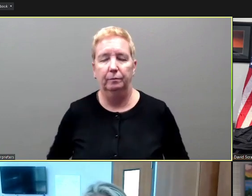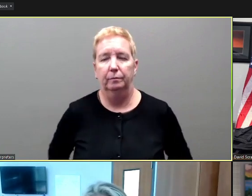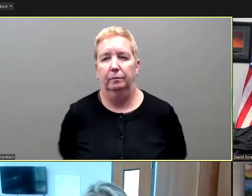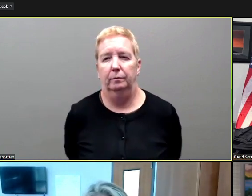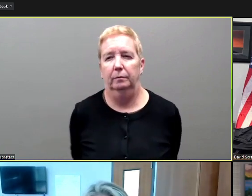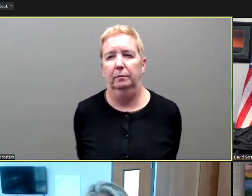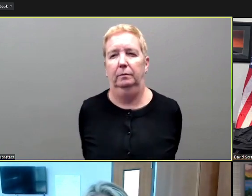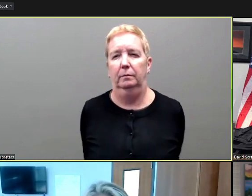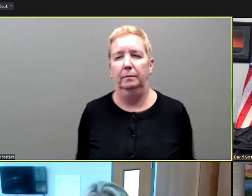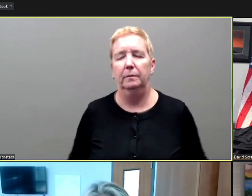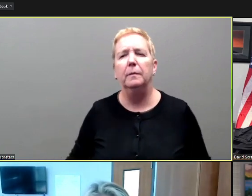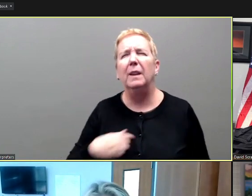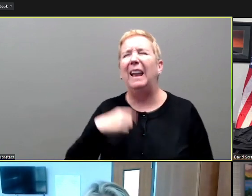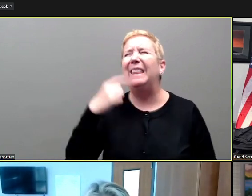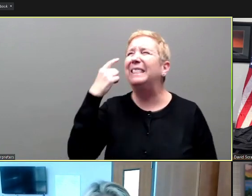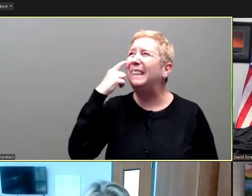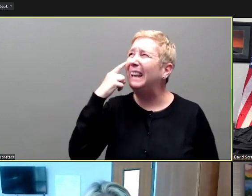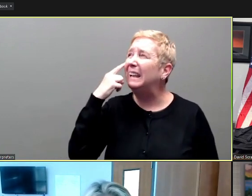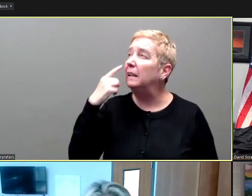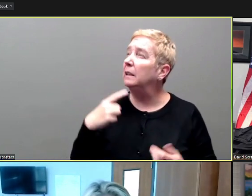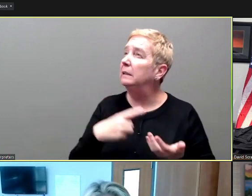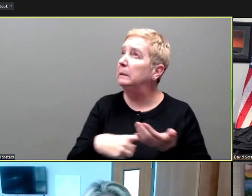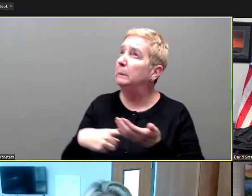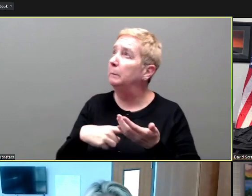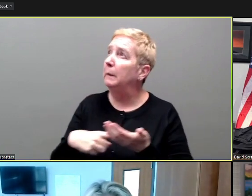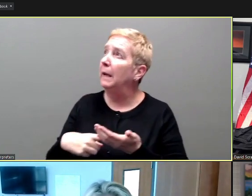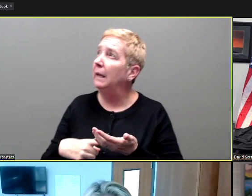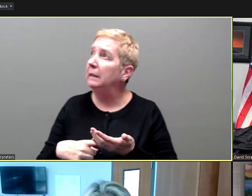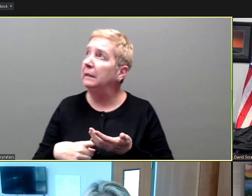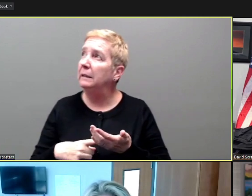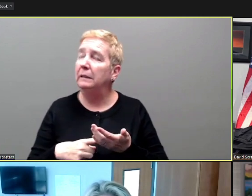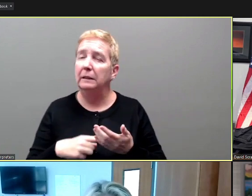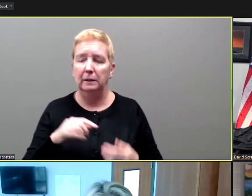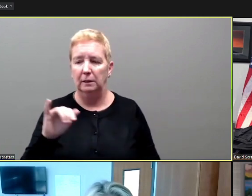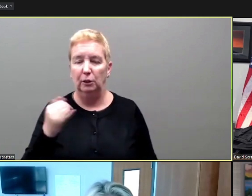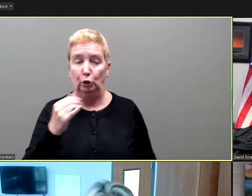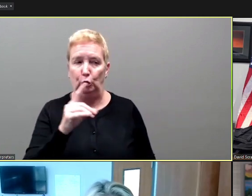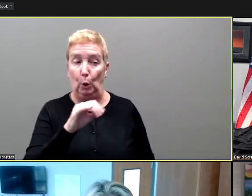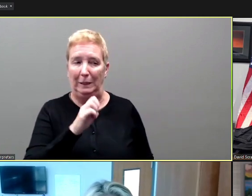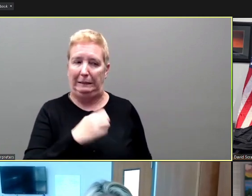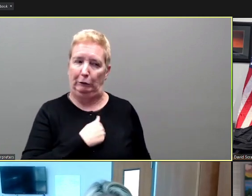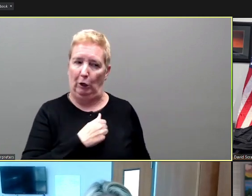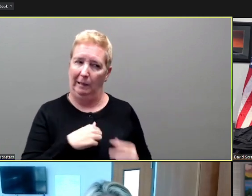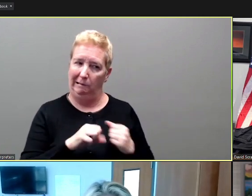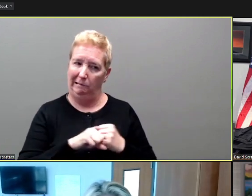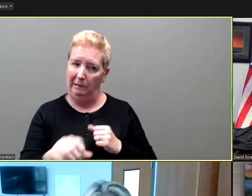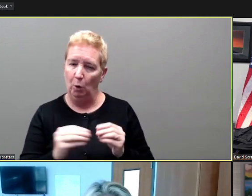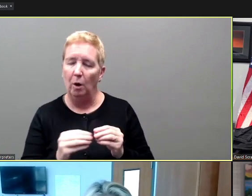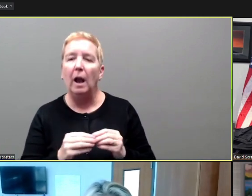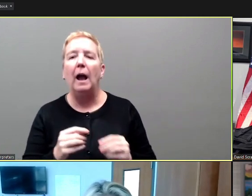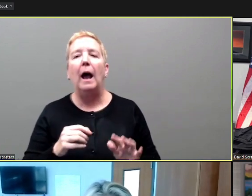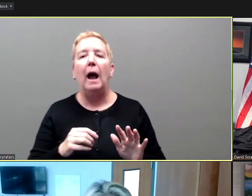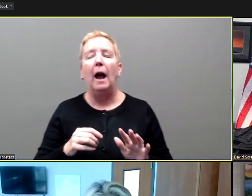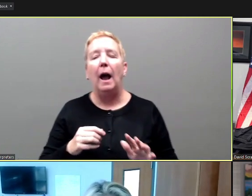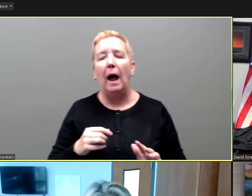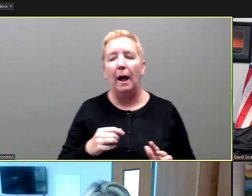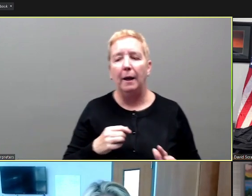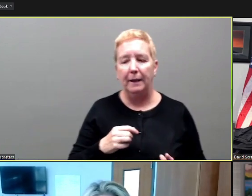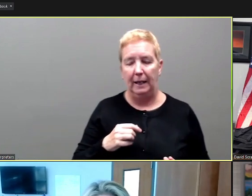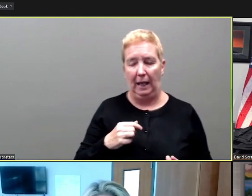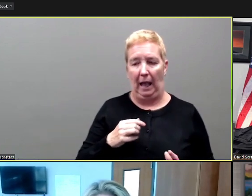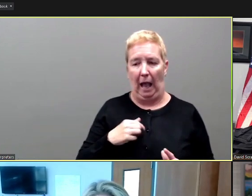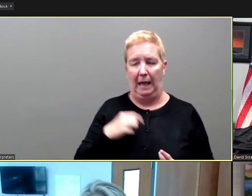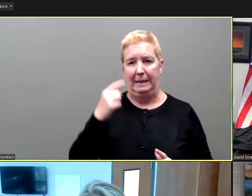And I think there's a debate, nobody's going to ask about this, but real quickly, Jody, there is some evidence that maybe if you just had COVID,